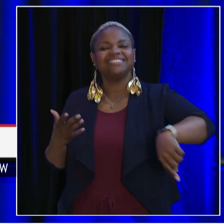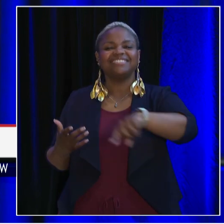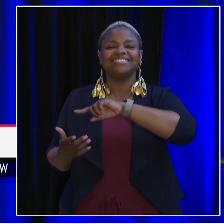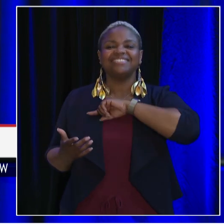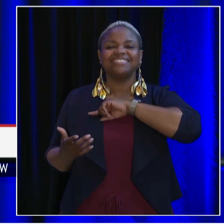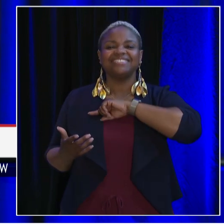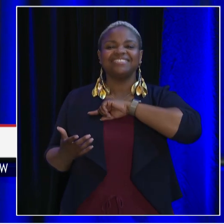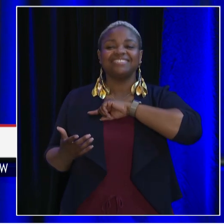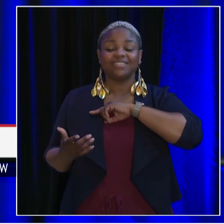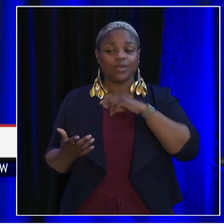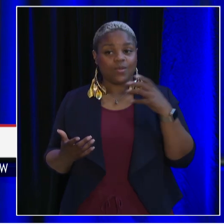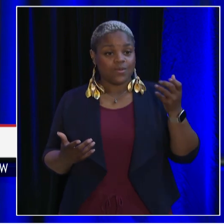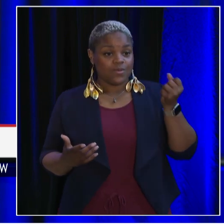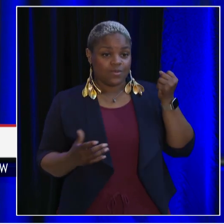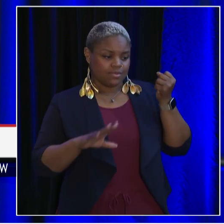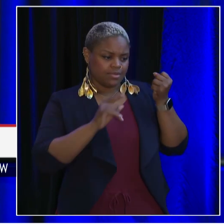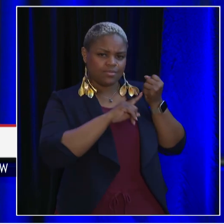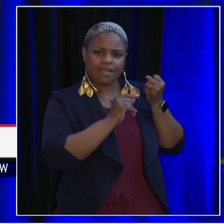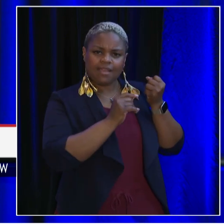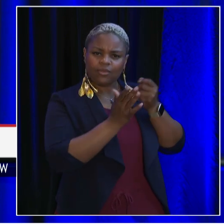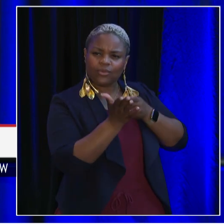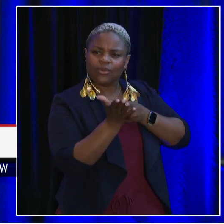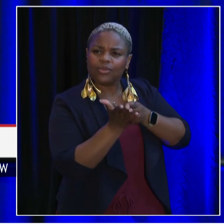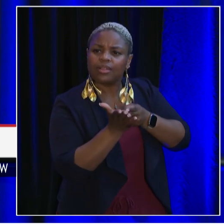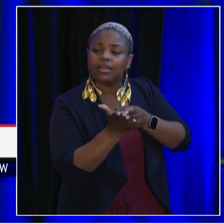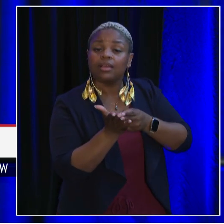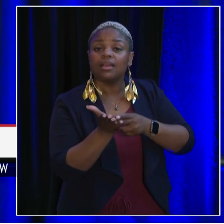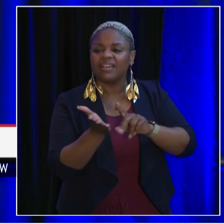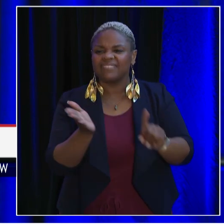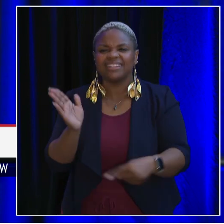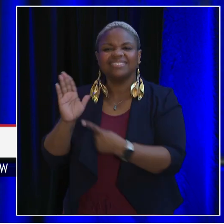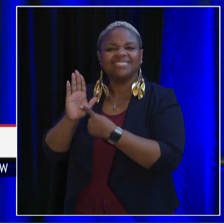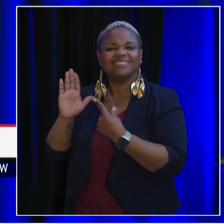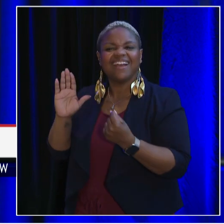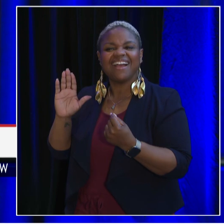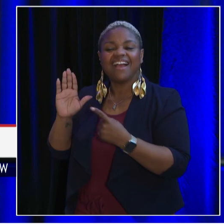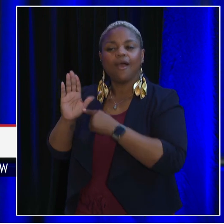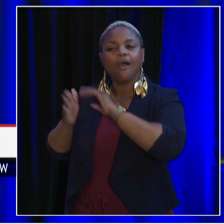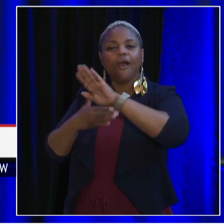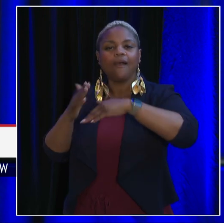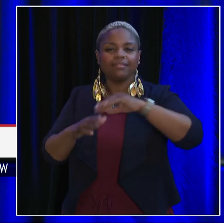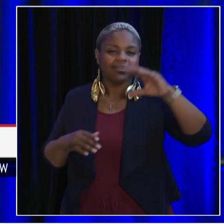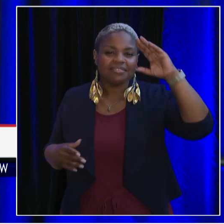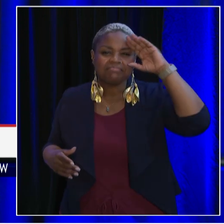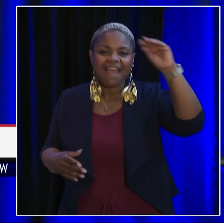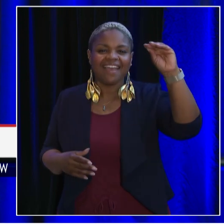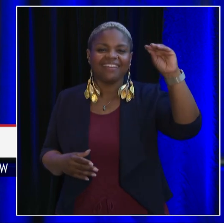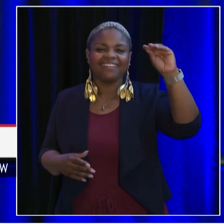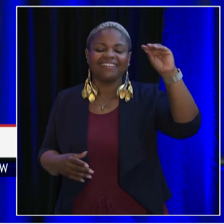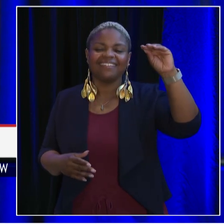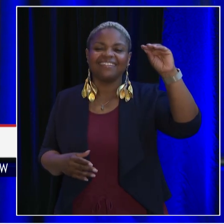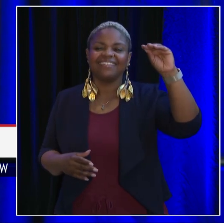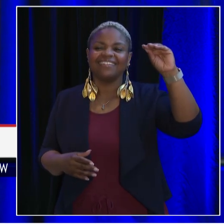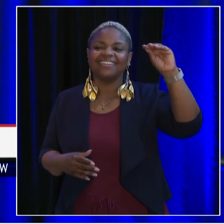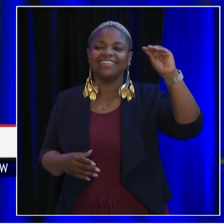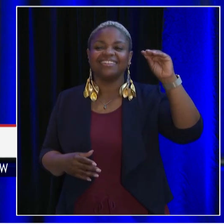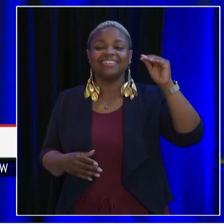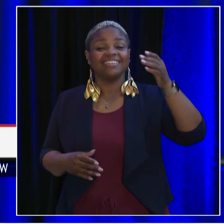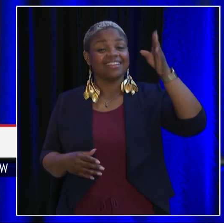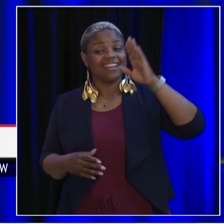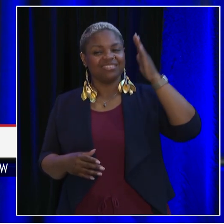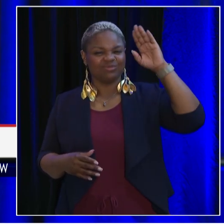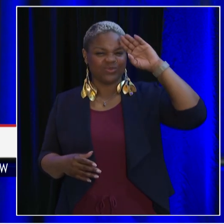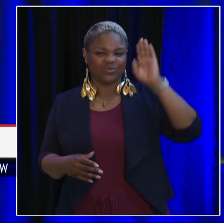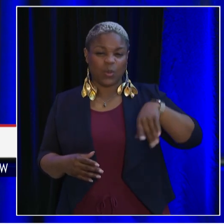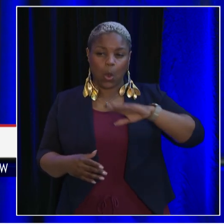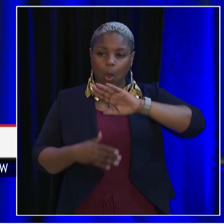these truths to be self-evident, that all men, and God, we know all women,